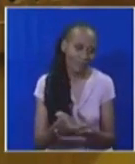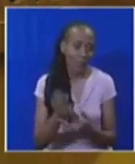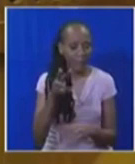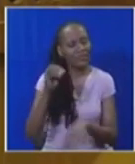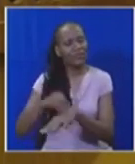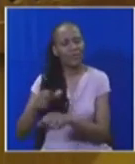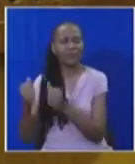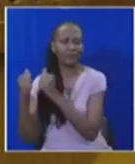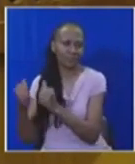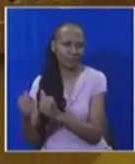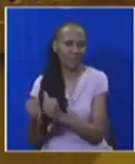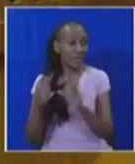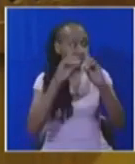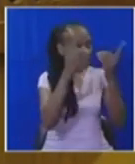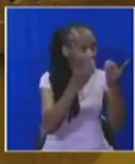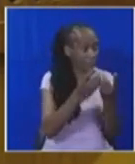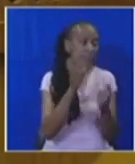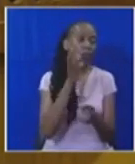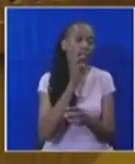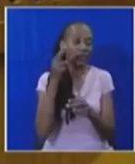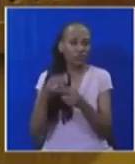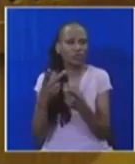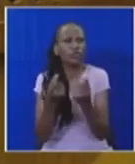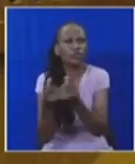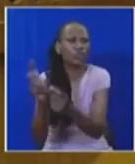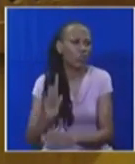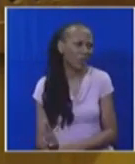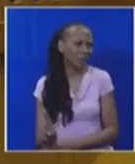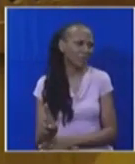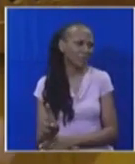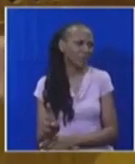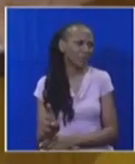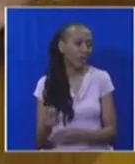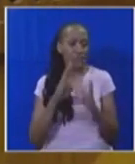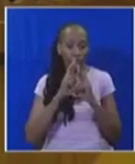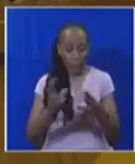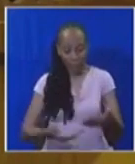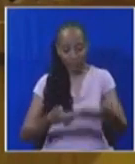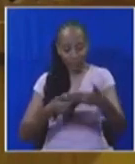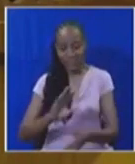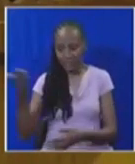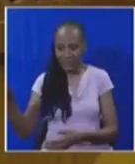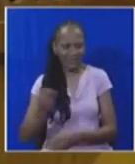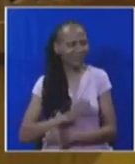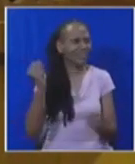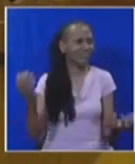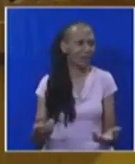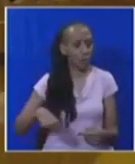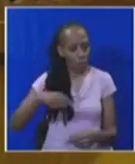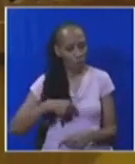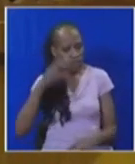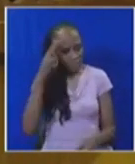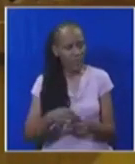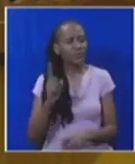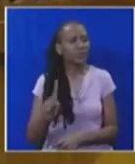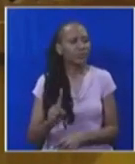of Water and Sanitation been doing? They've been playing hide and seek with the blue and green drop reports. We had to resort to making a PIA application. And